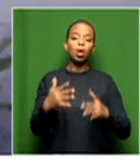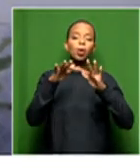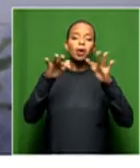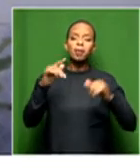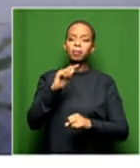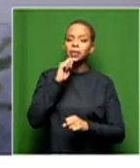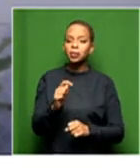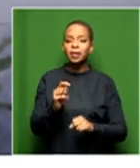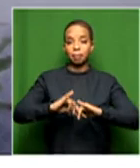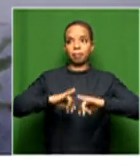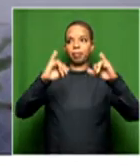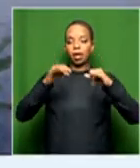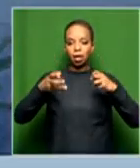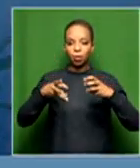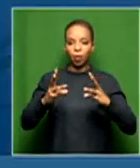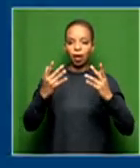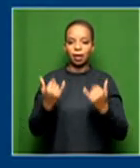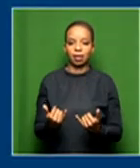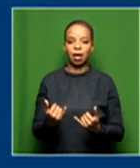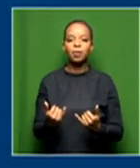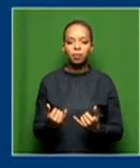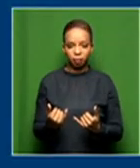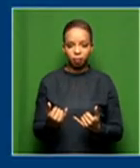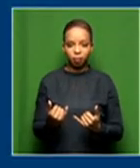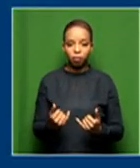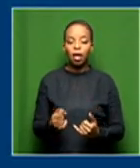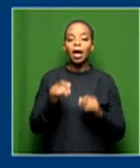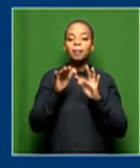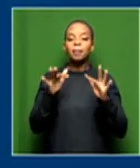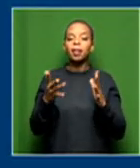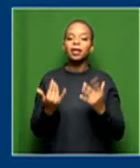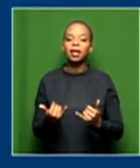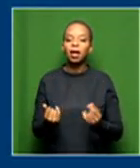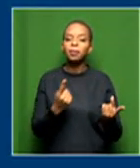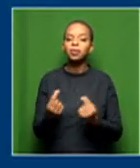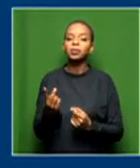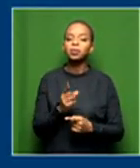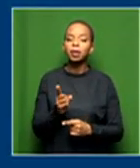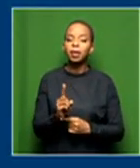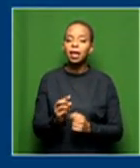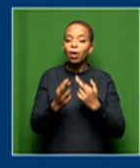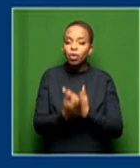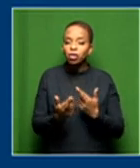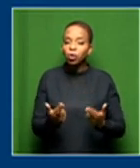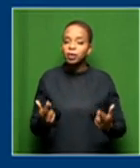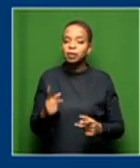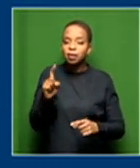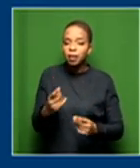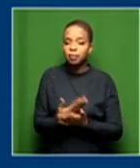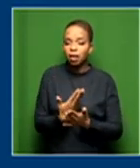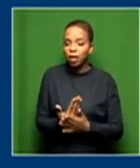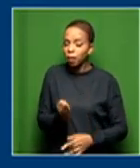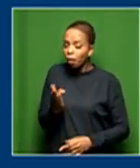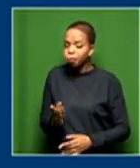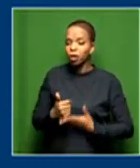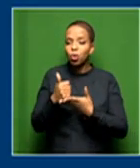way. And part of what is critical in this time is that resources are made available to help people, because, of course, the time